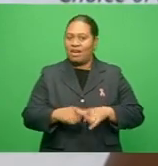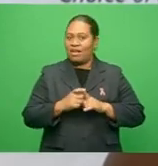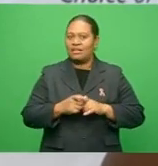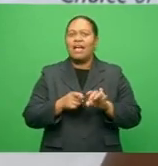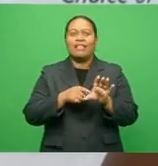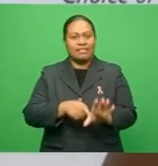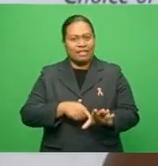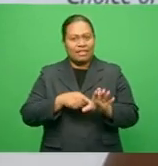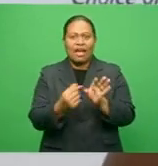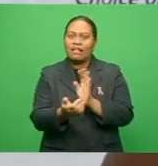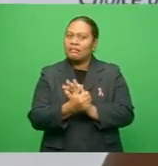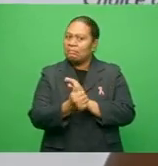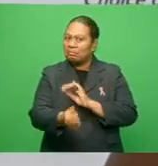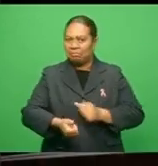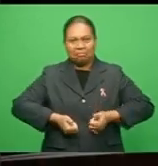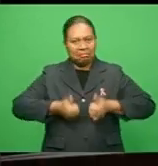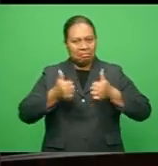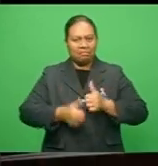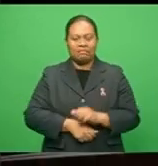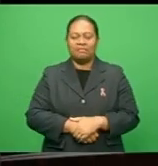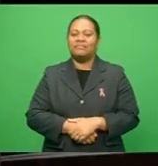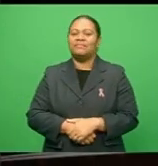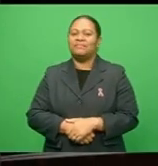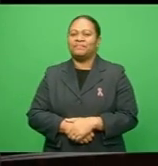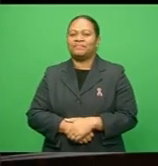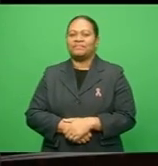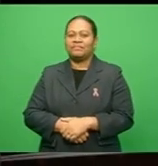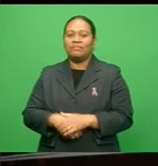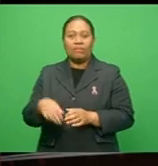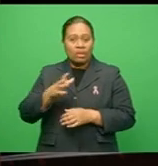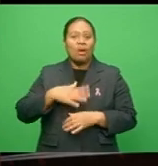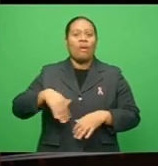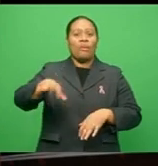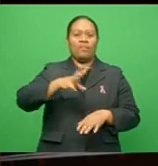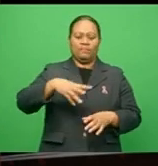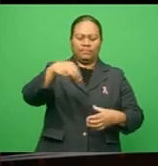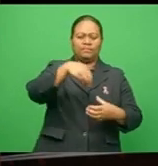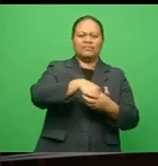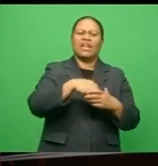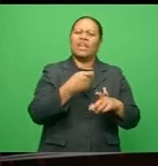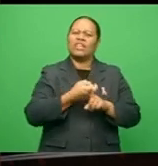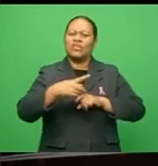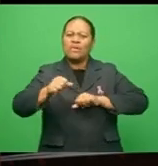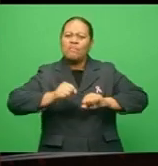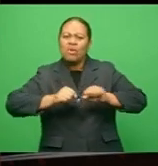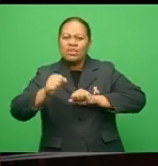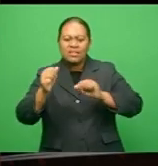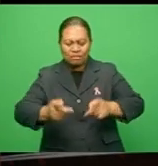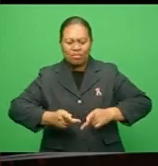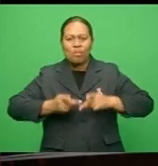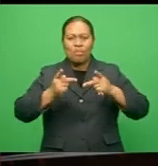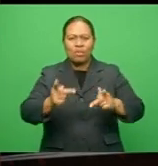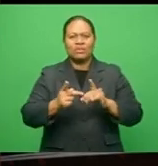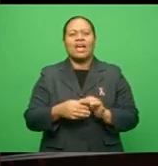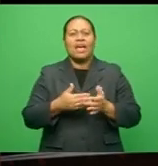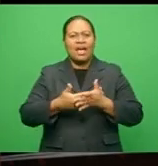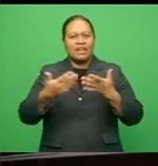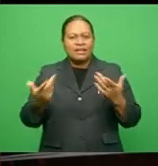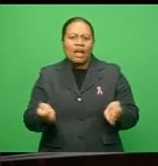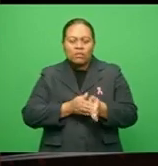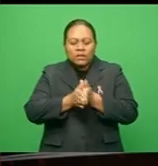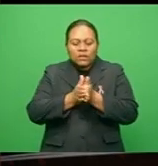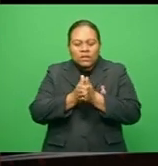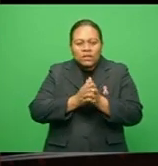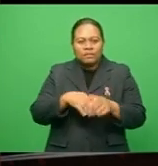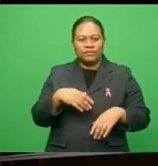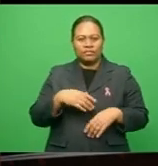in and they're very good. All those involved in the Kiran boxing promotion event are now counting down the days to the